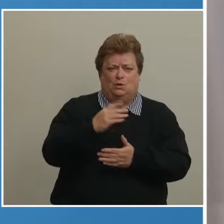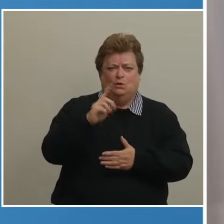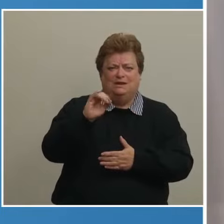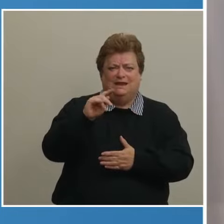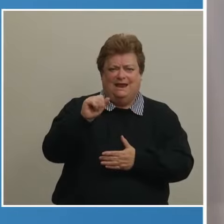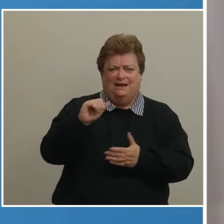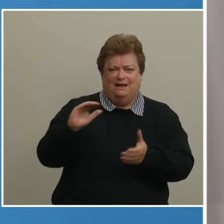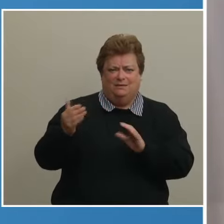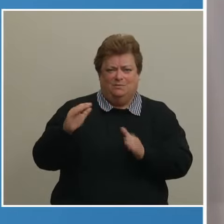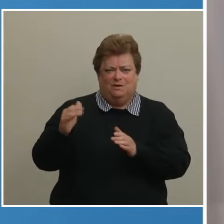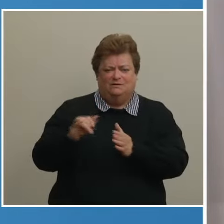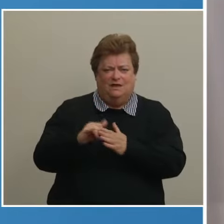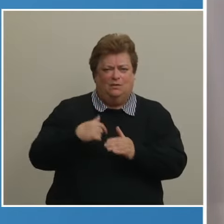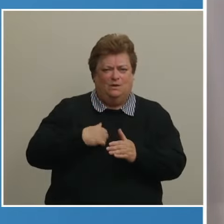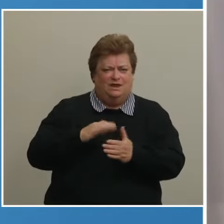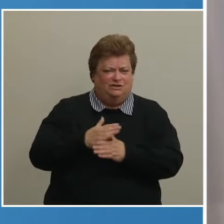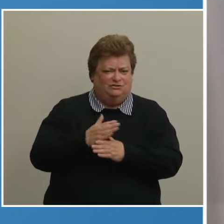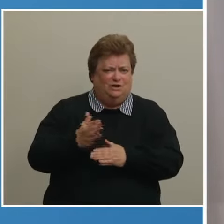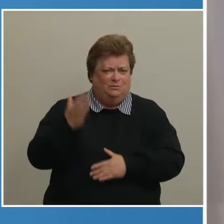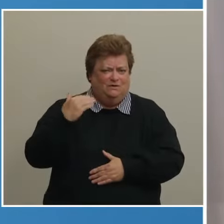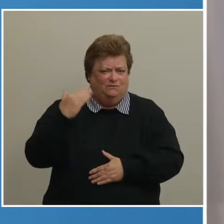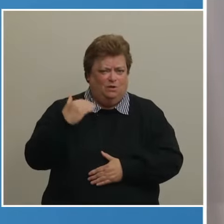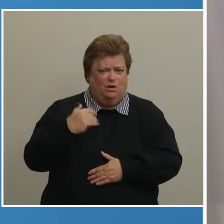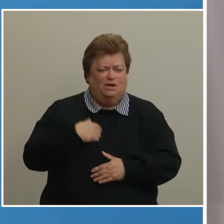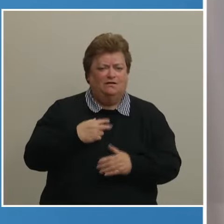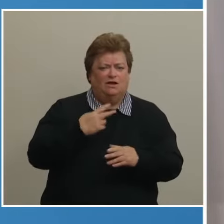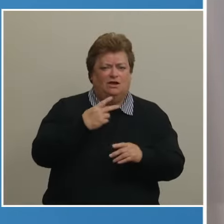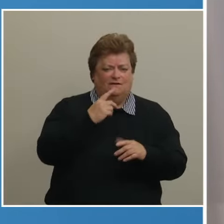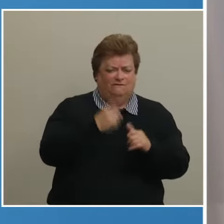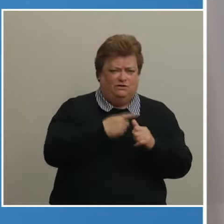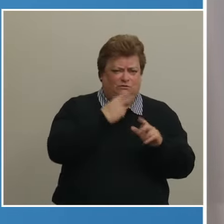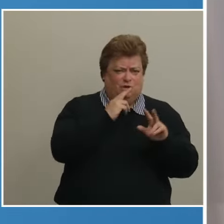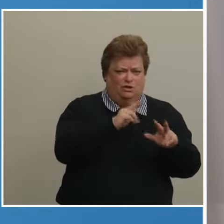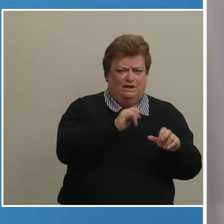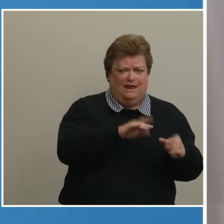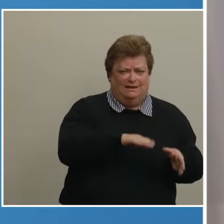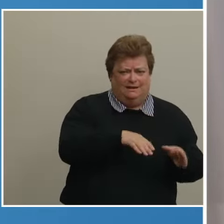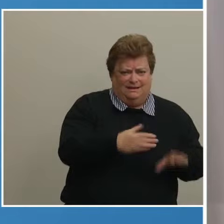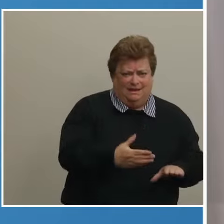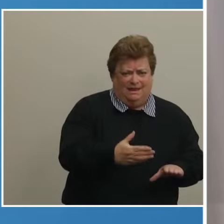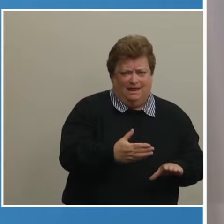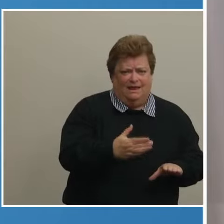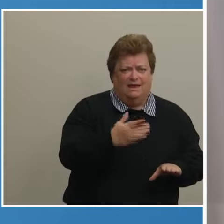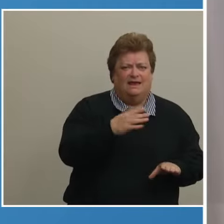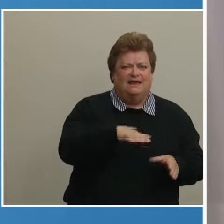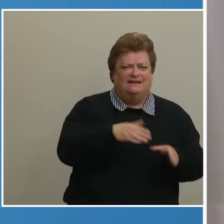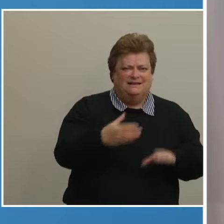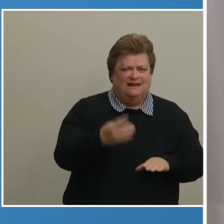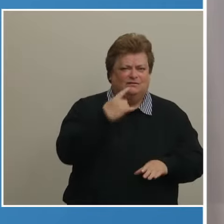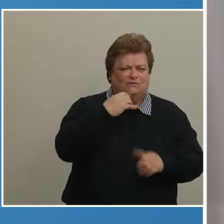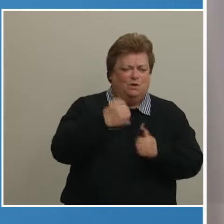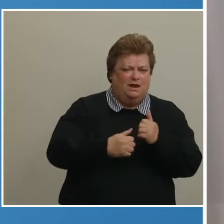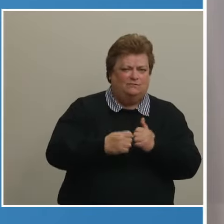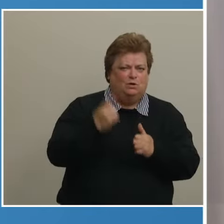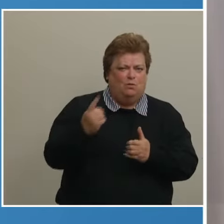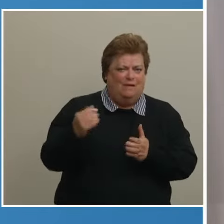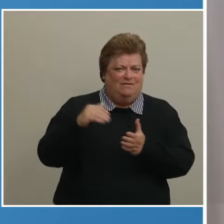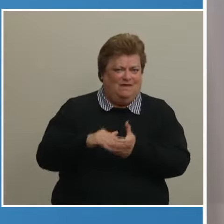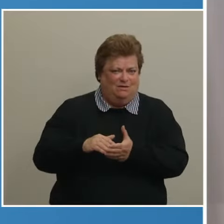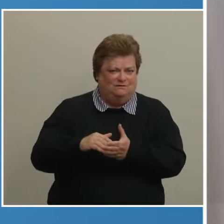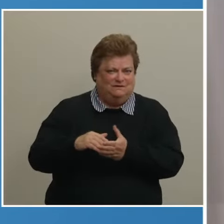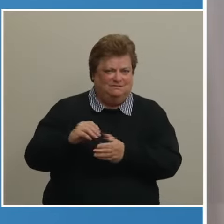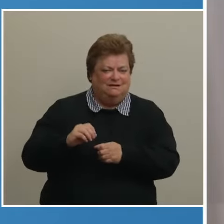with you previously. First, we will look at the fatality rate, the number of deaths per every 1,000 COVID-19